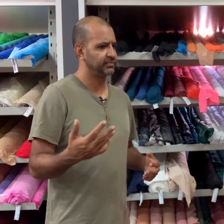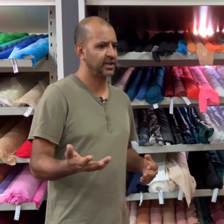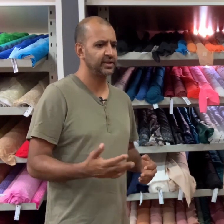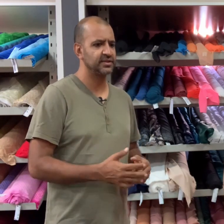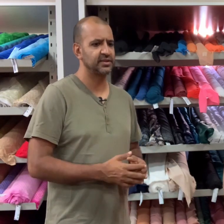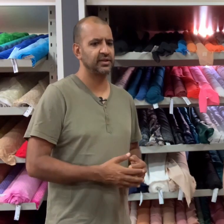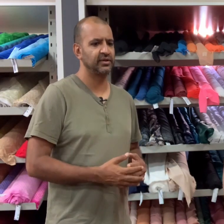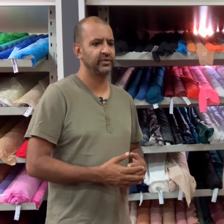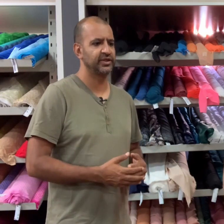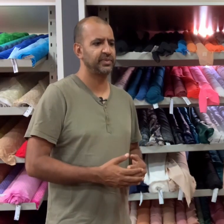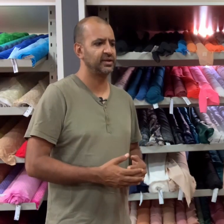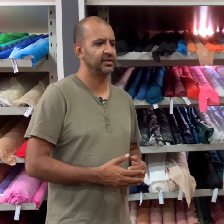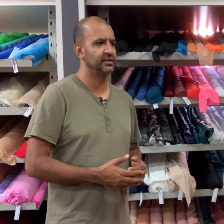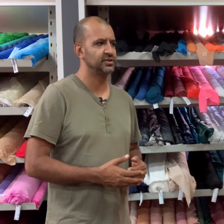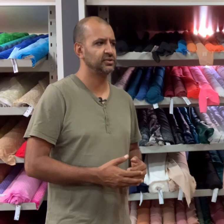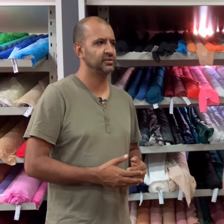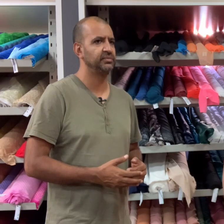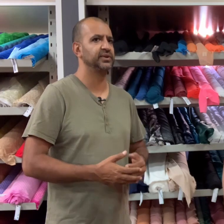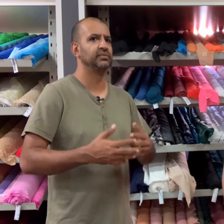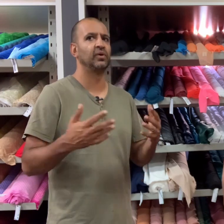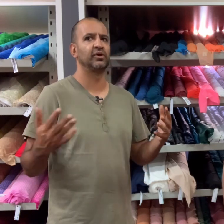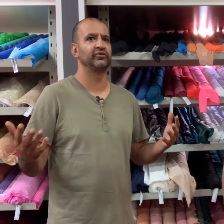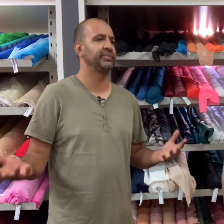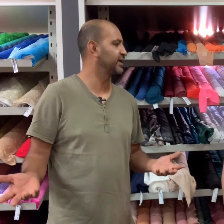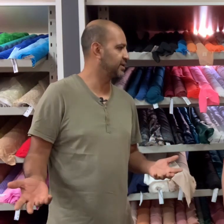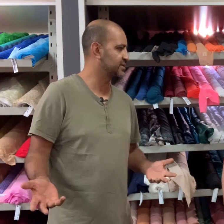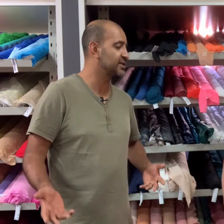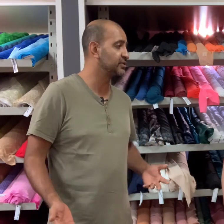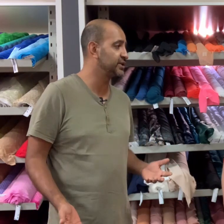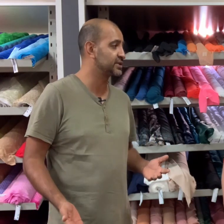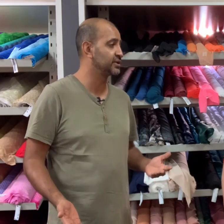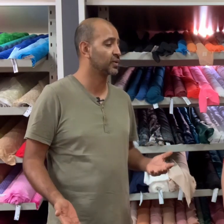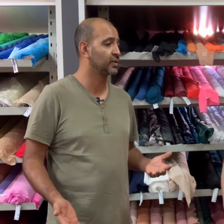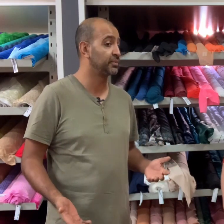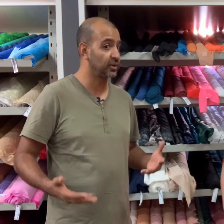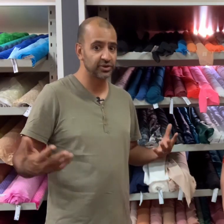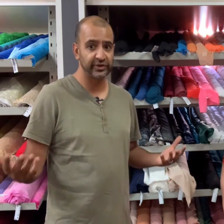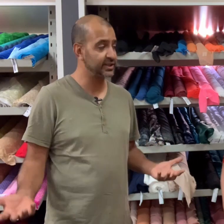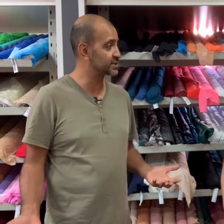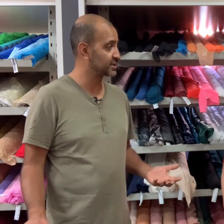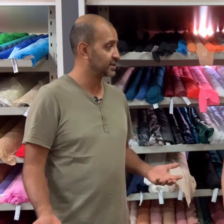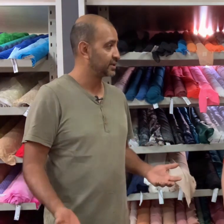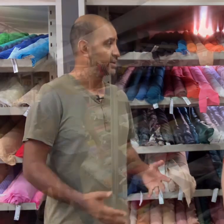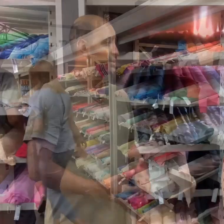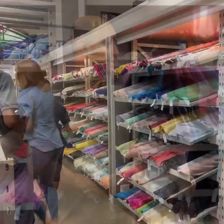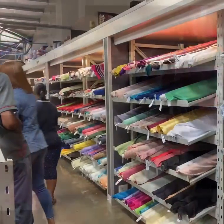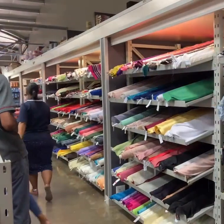range of blinds. We're expanding into a bit more of the back-end accessories in your upholsteries.